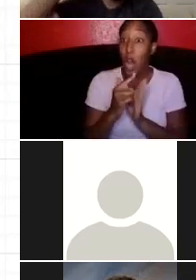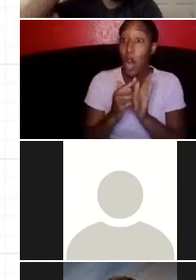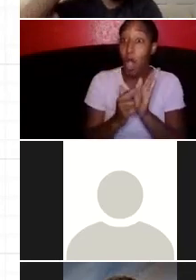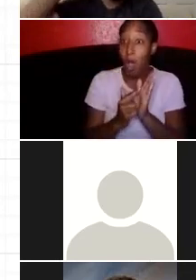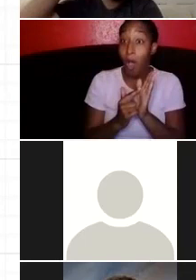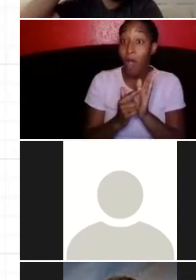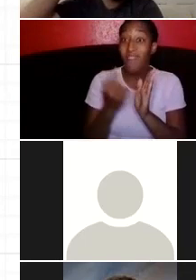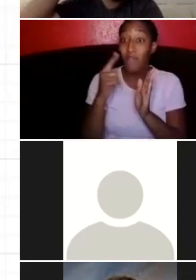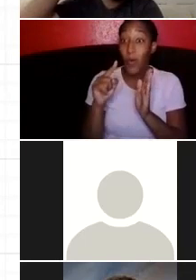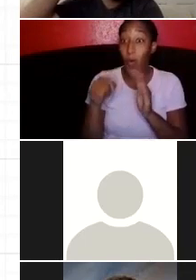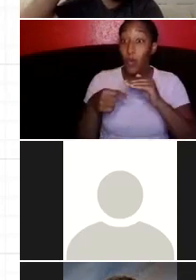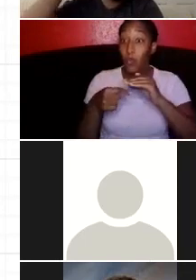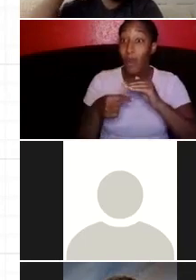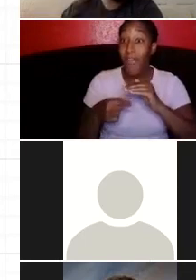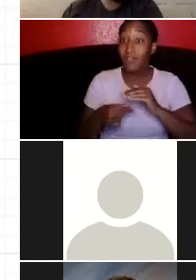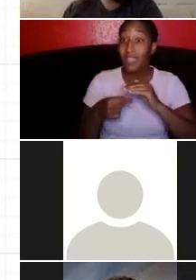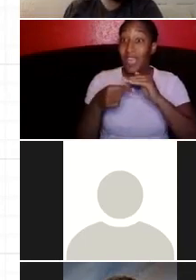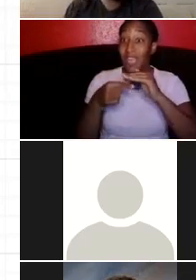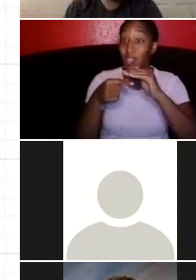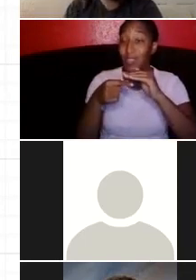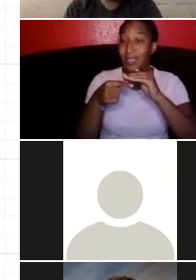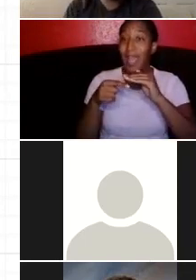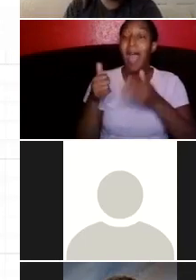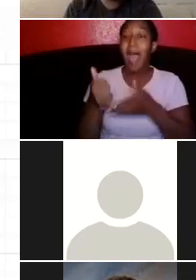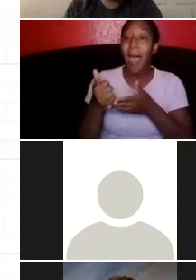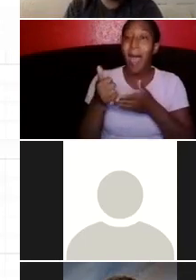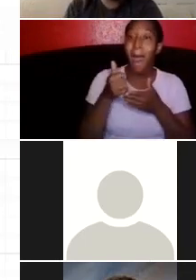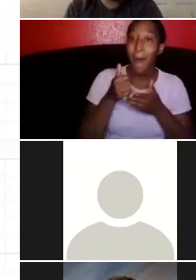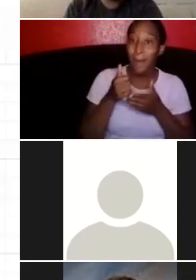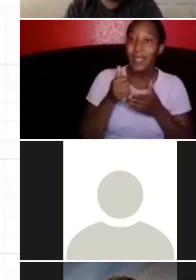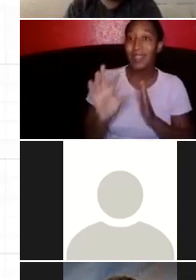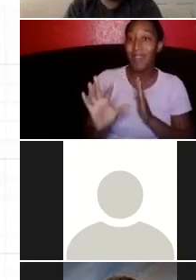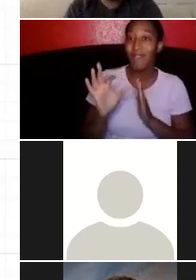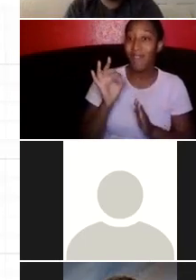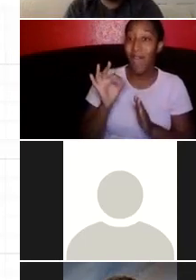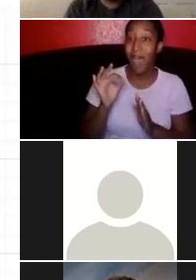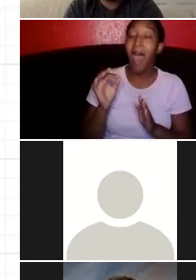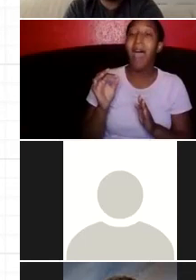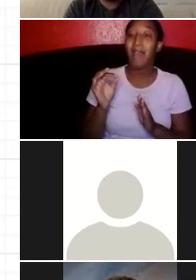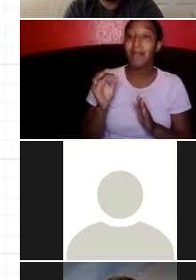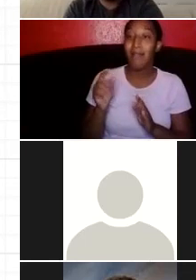two objects anywhere in the universe, not just on the planet.